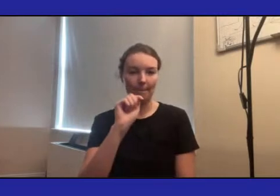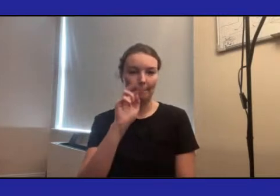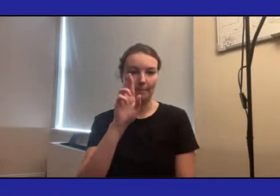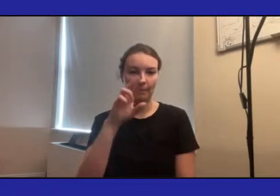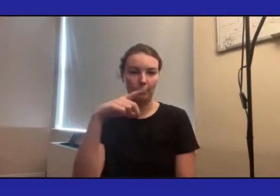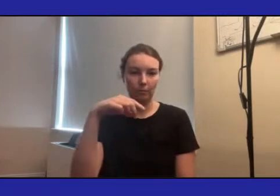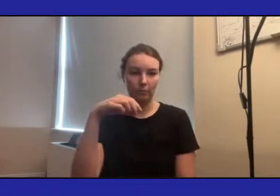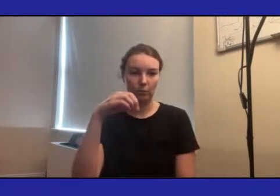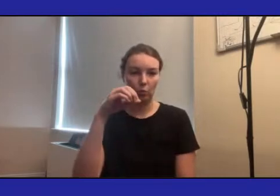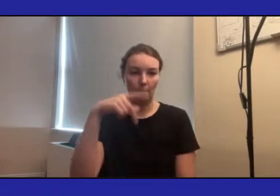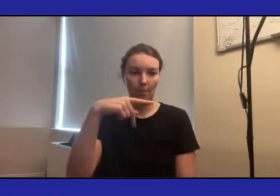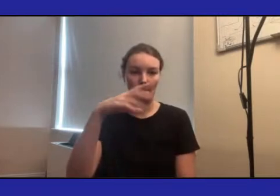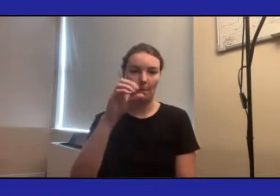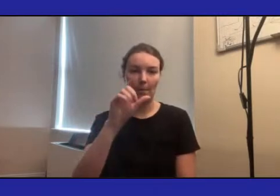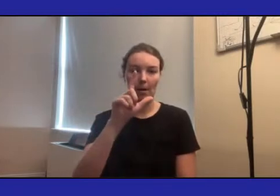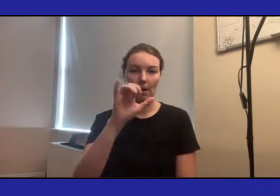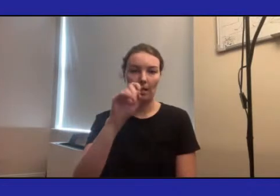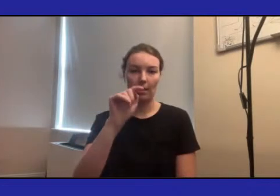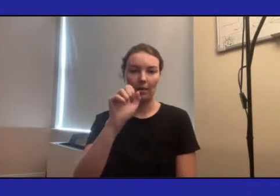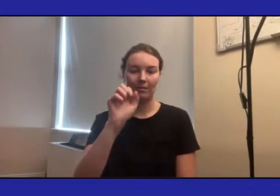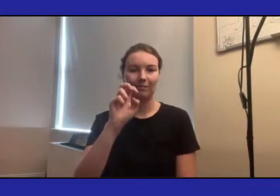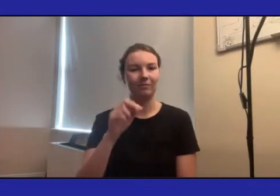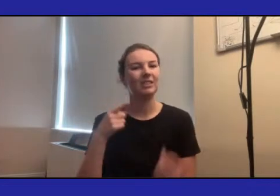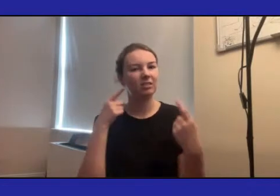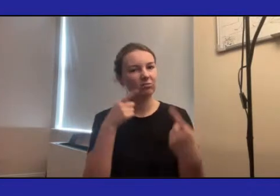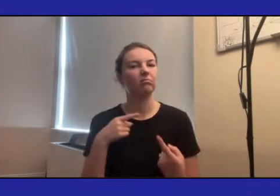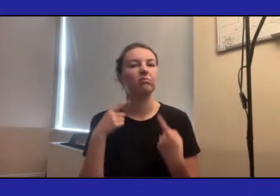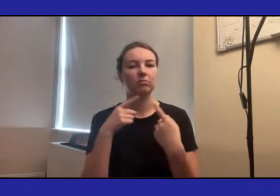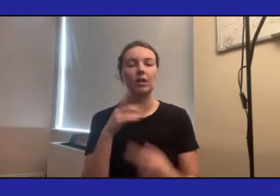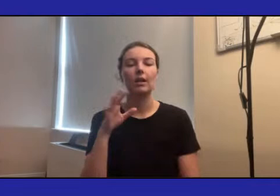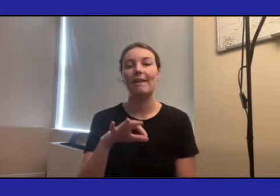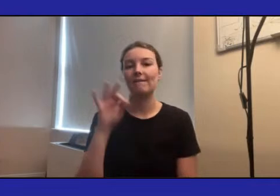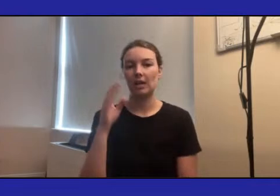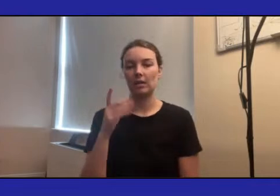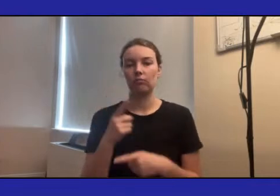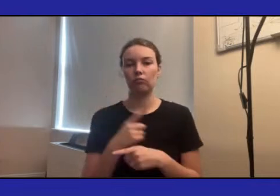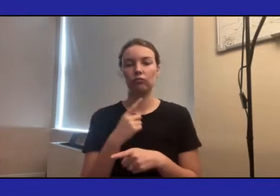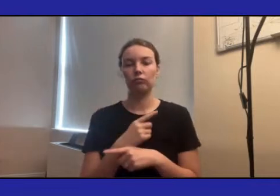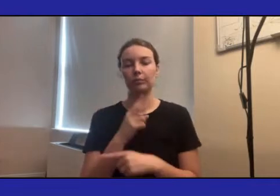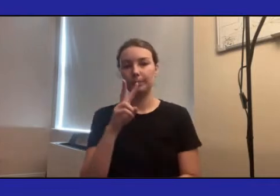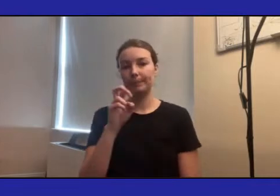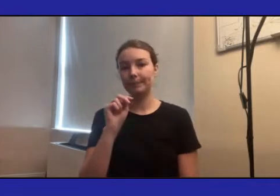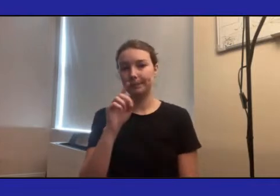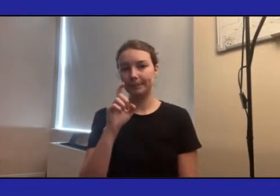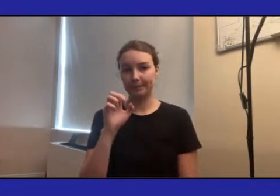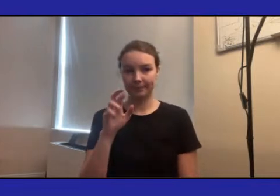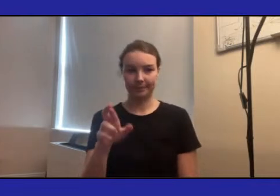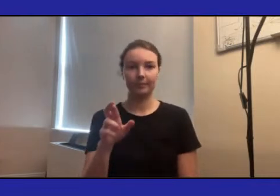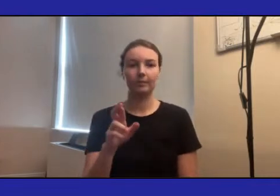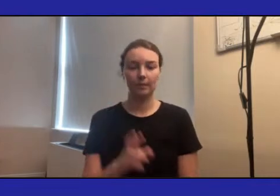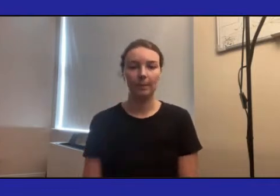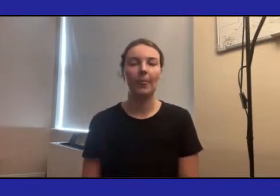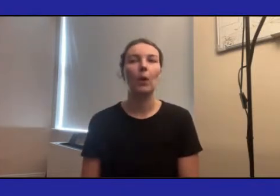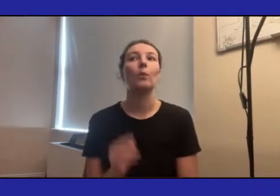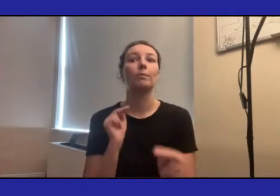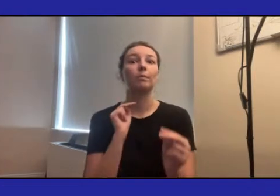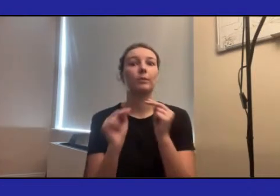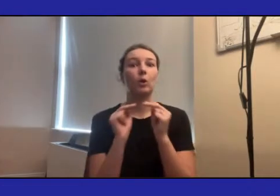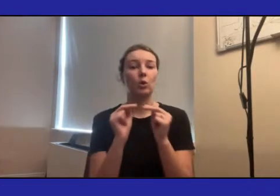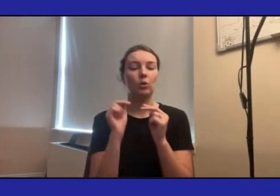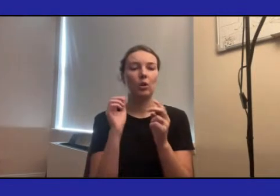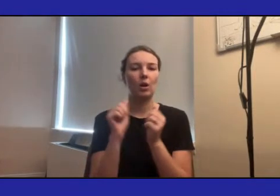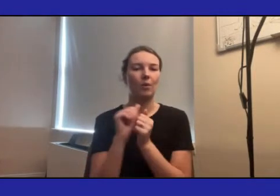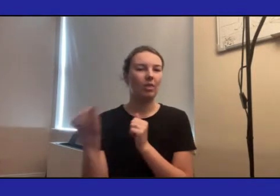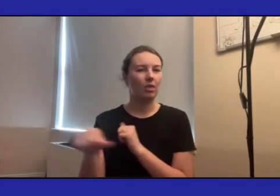hard time finding a proper vendor. We went through extensive negotiations with another local vendor that in the